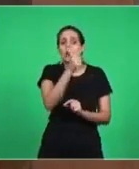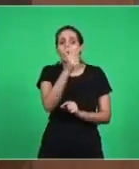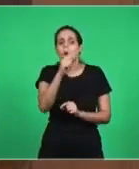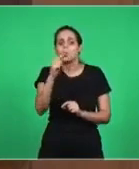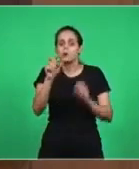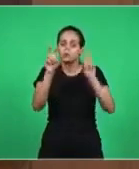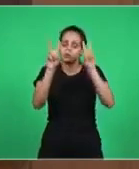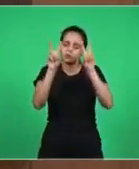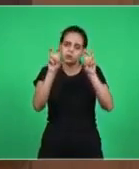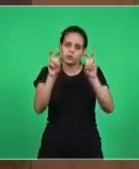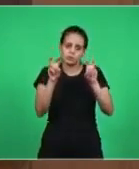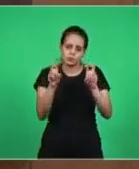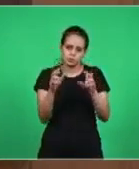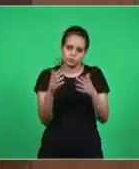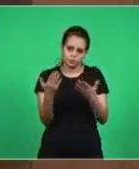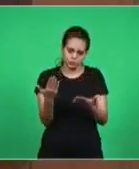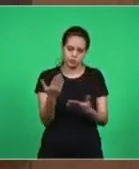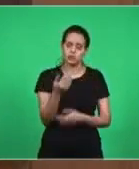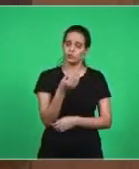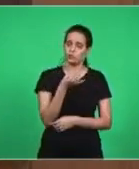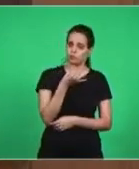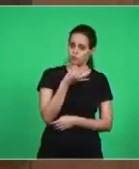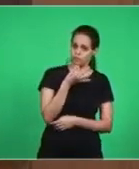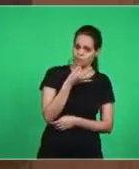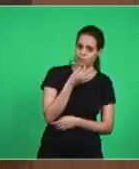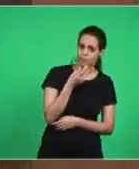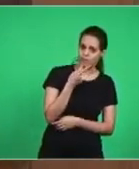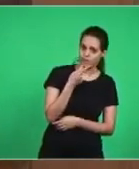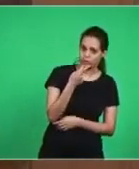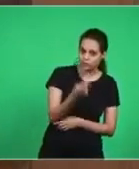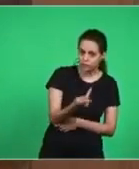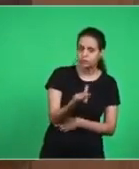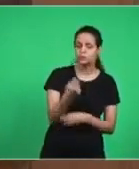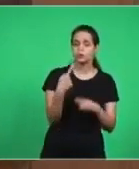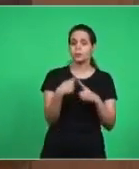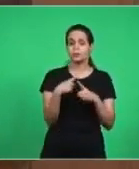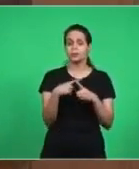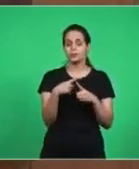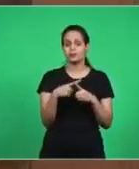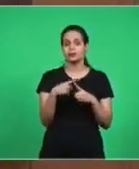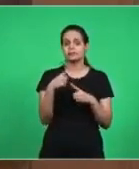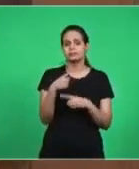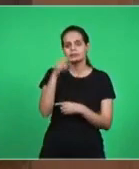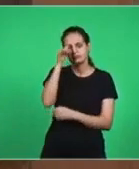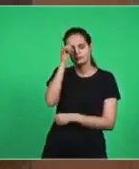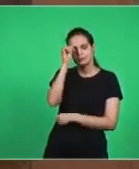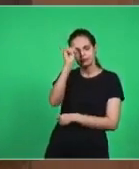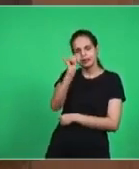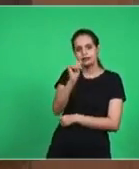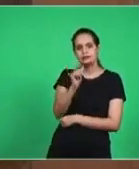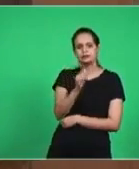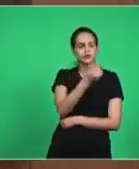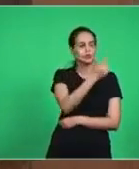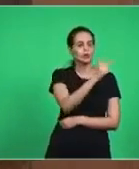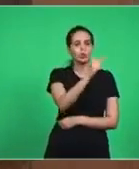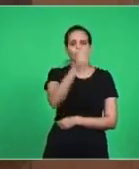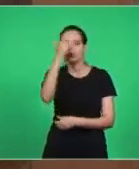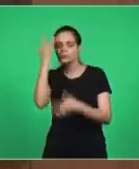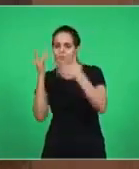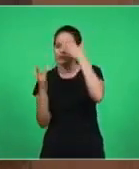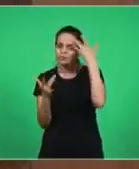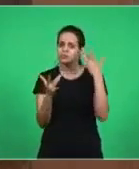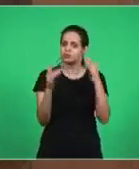exhibition is not good. I'm going to send a message to the sister. I'd like to I just wanted to mention